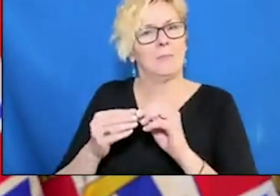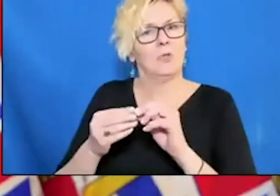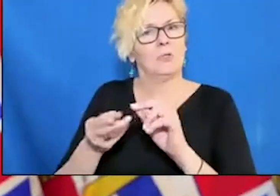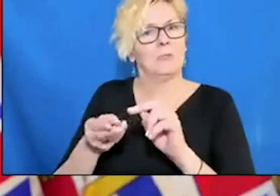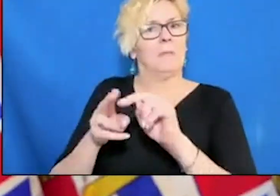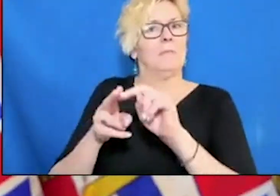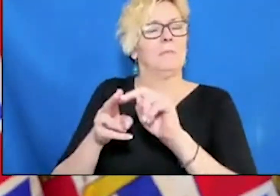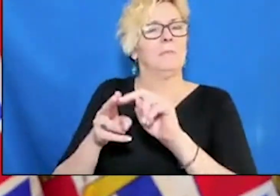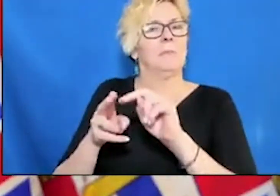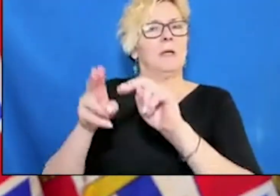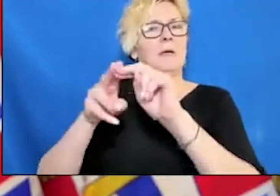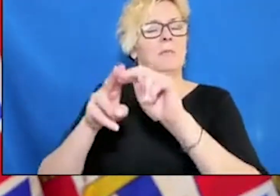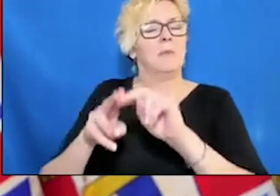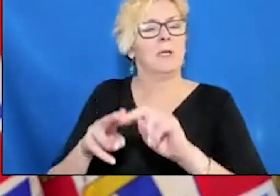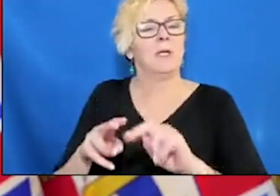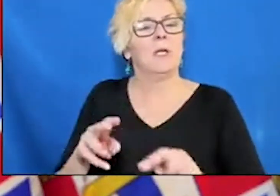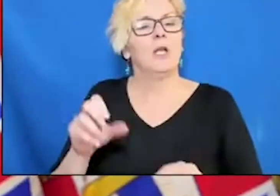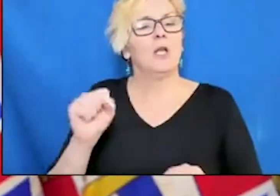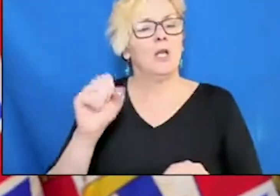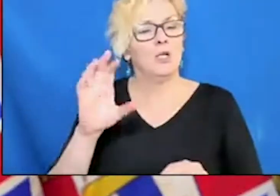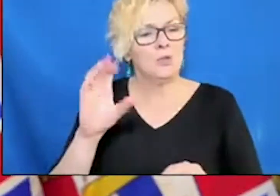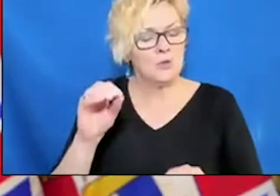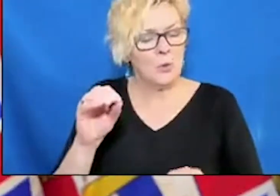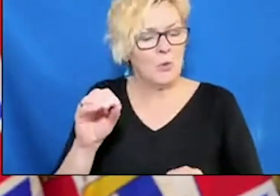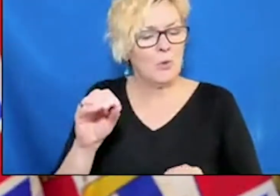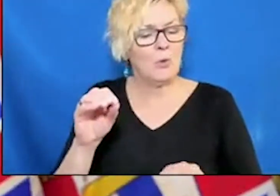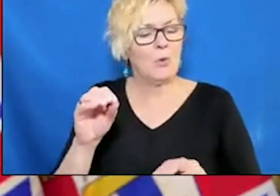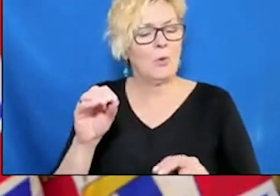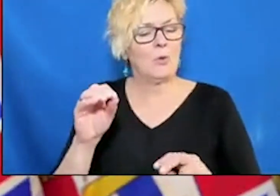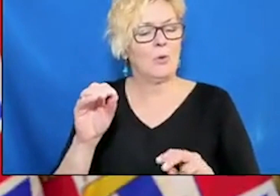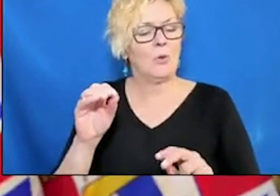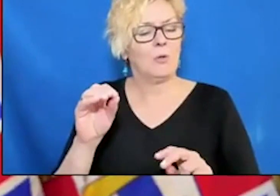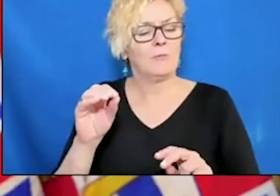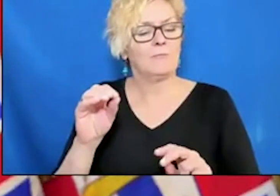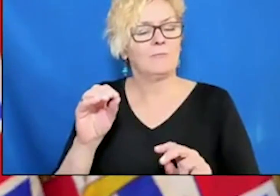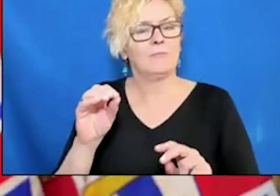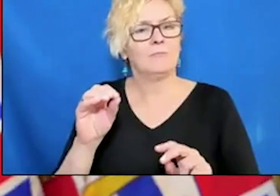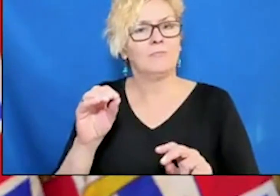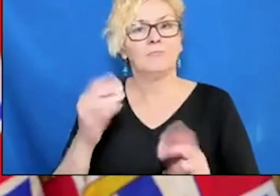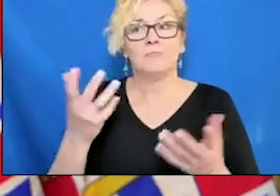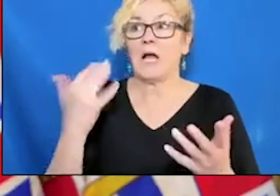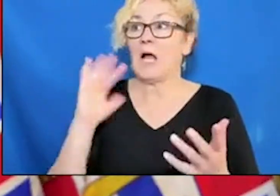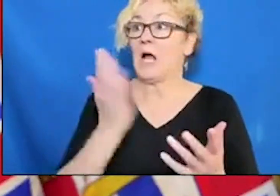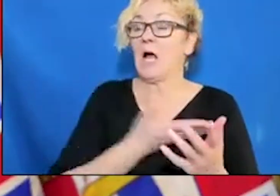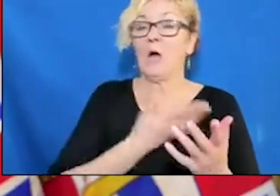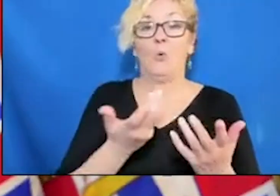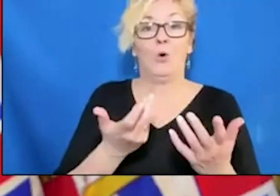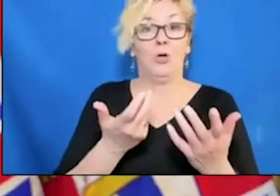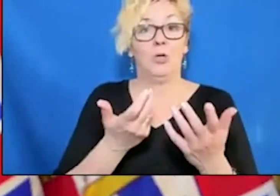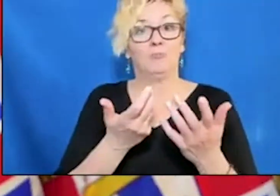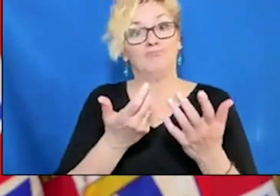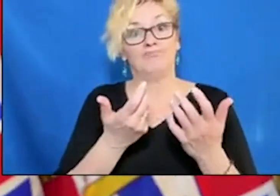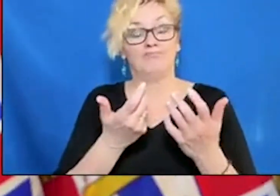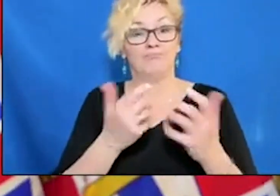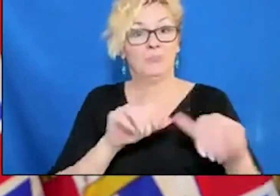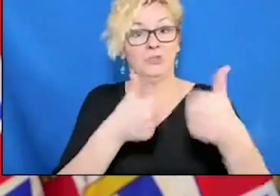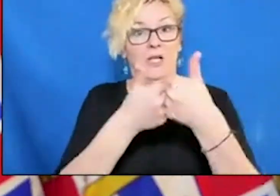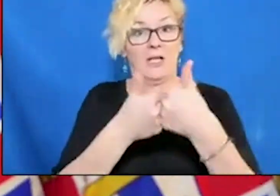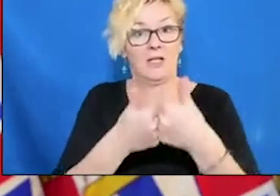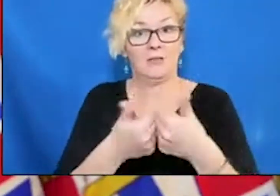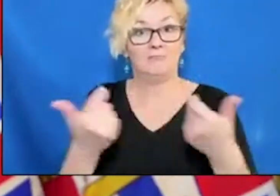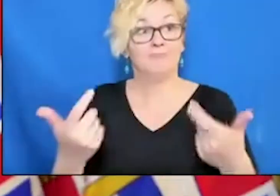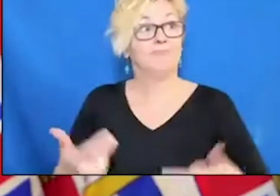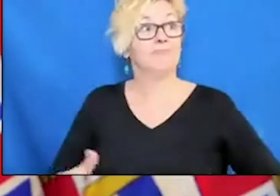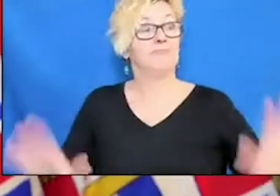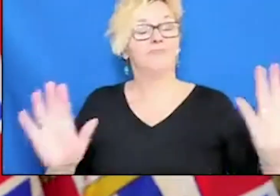of the AstraZeneca vaccine gives us so much more flexibility to be able to do that. And I think it's going to make a huge